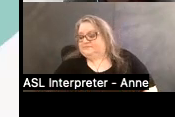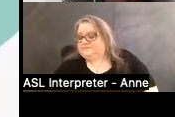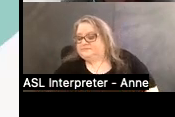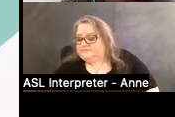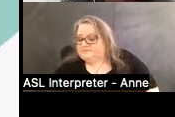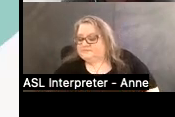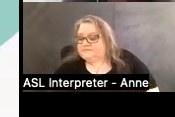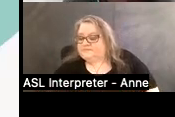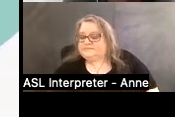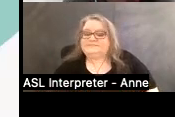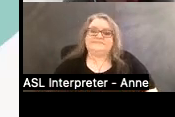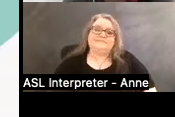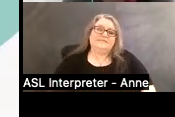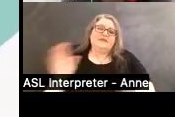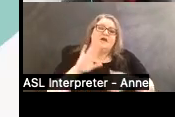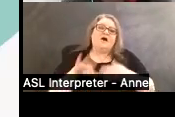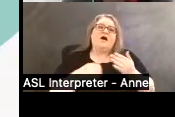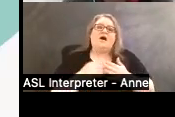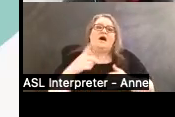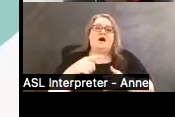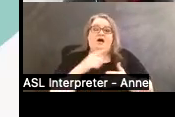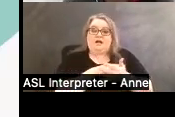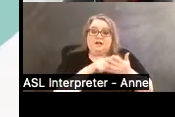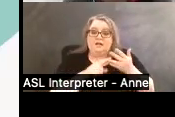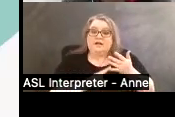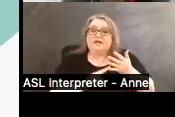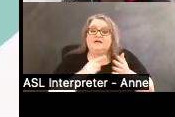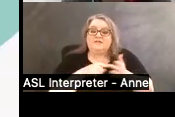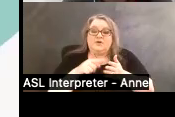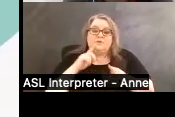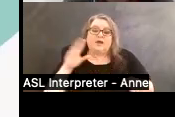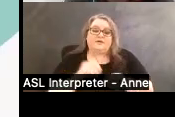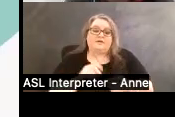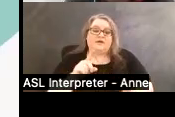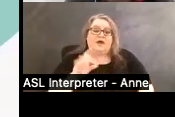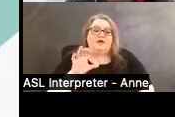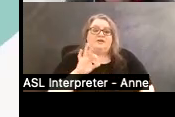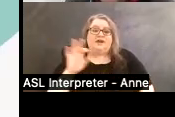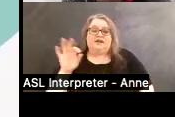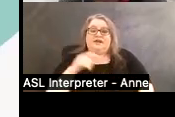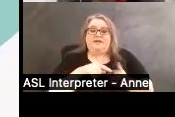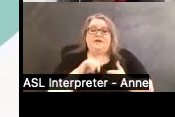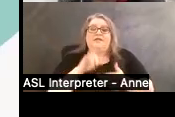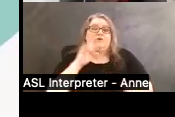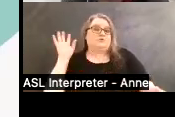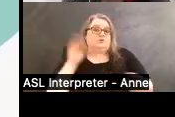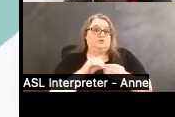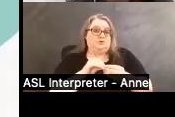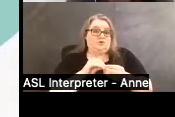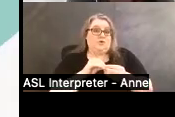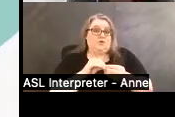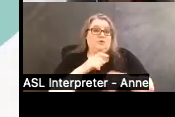And all of those payments really accounted for 199. So that's a total number of times that funds